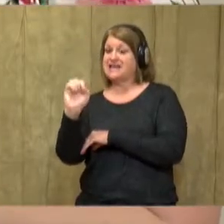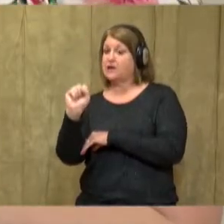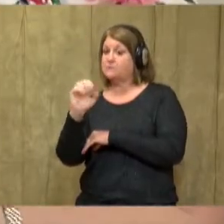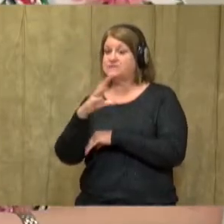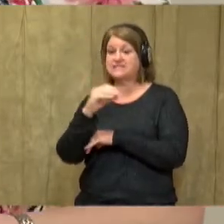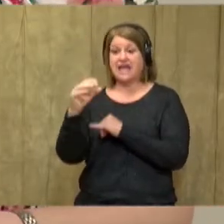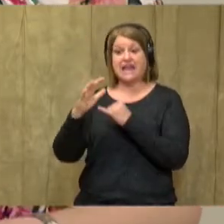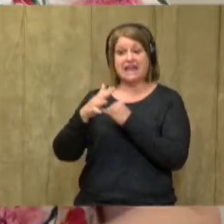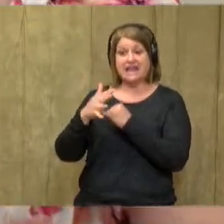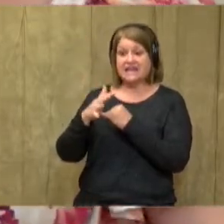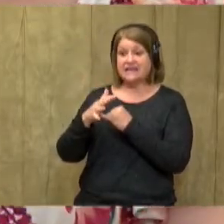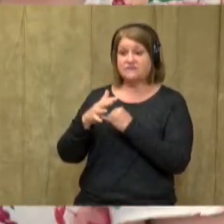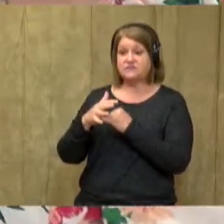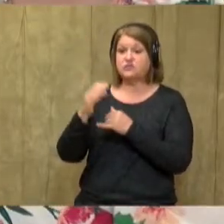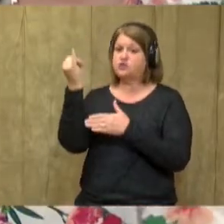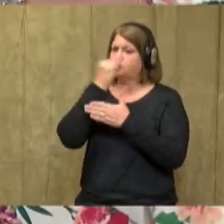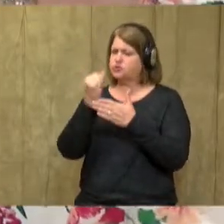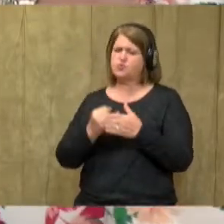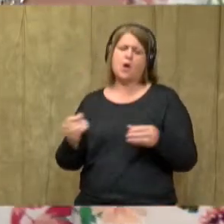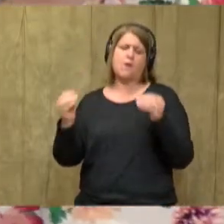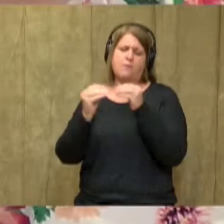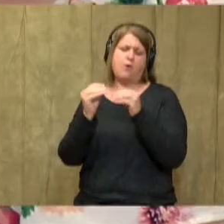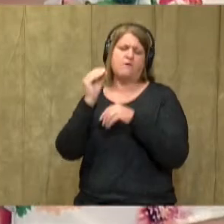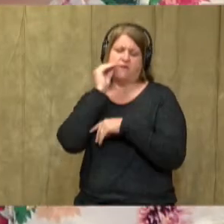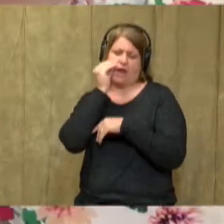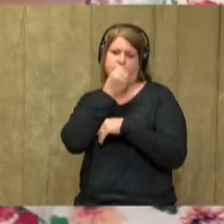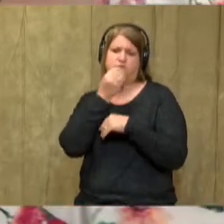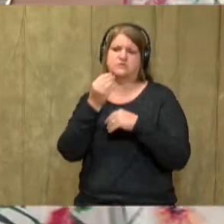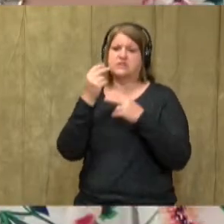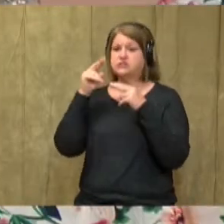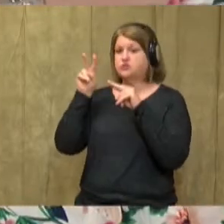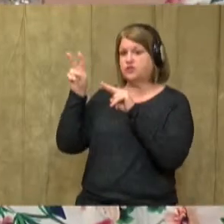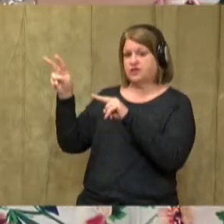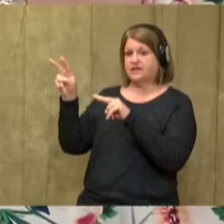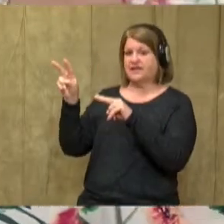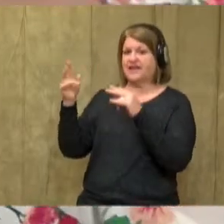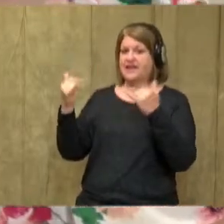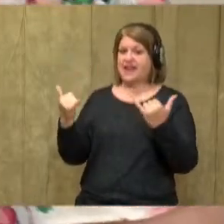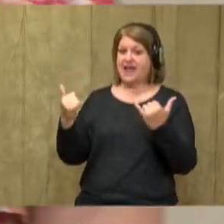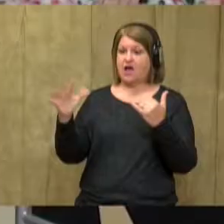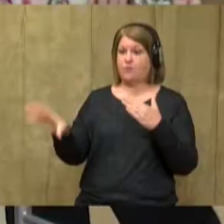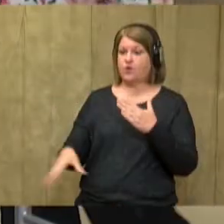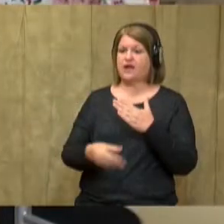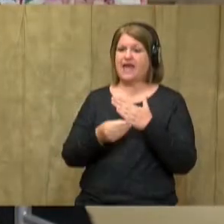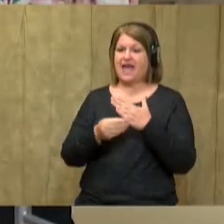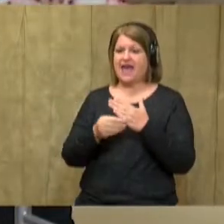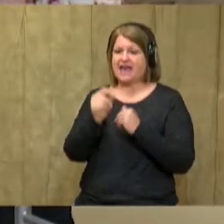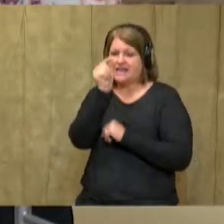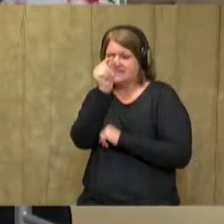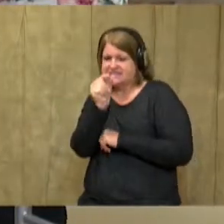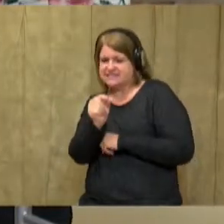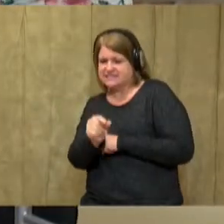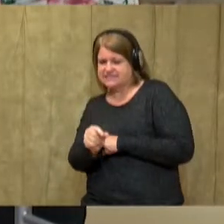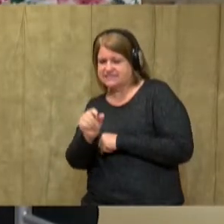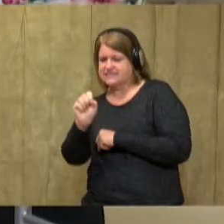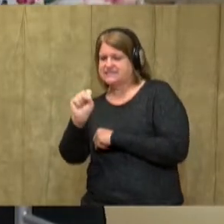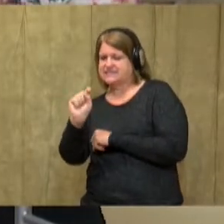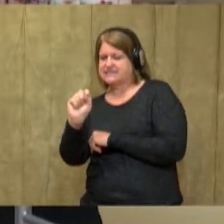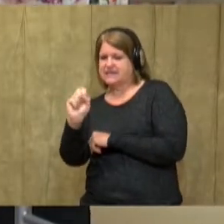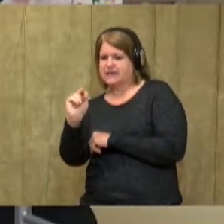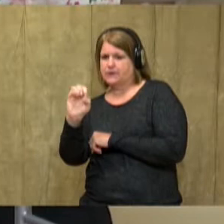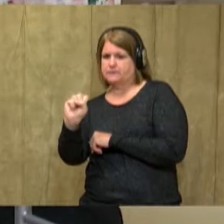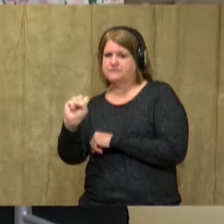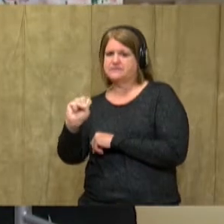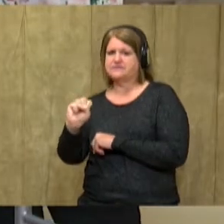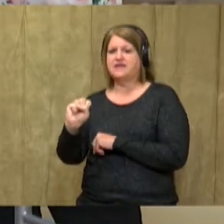you can also draw some more flowers. So let's look at that. Now let's add our stems and leaves and any other greenery. So